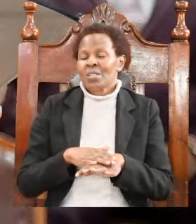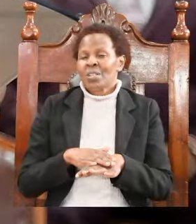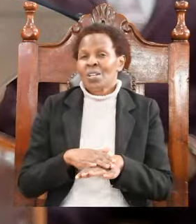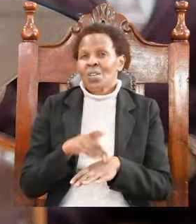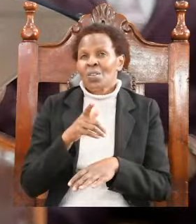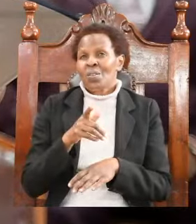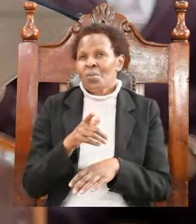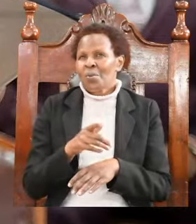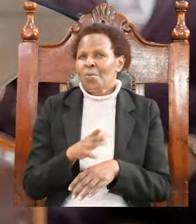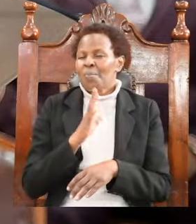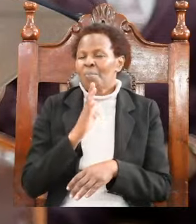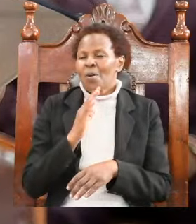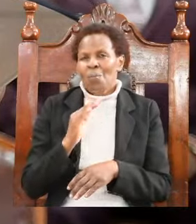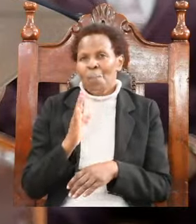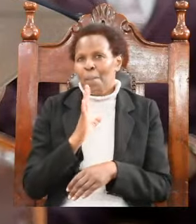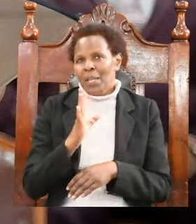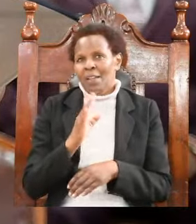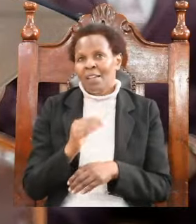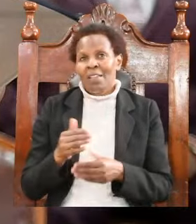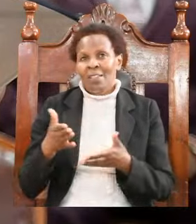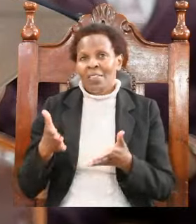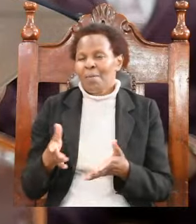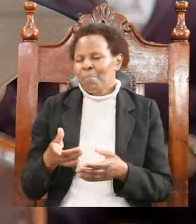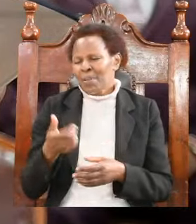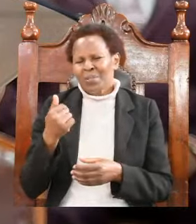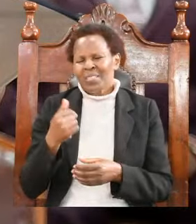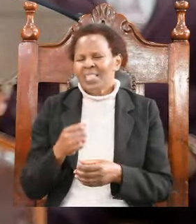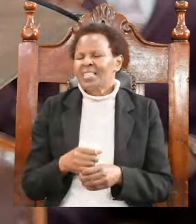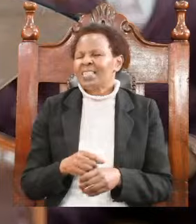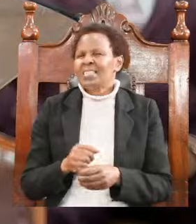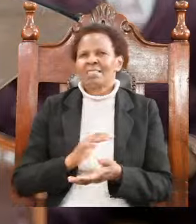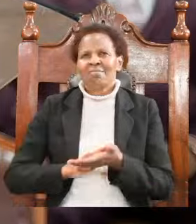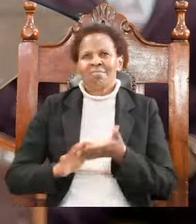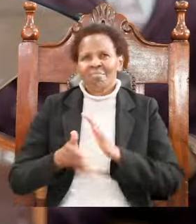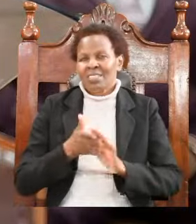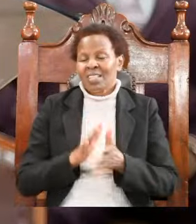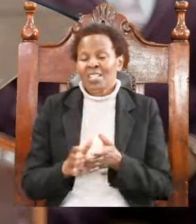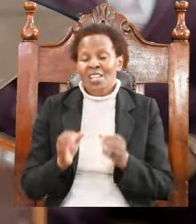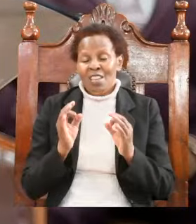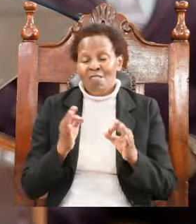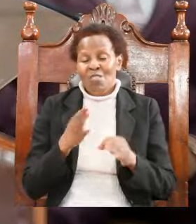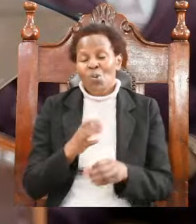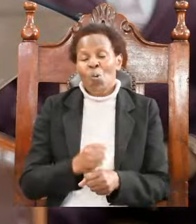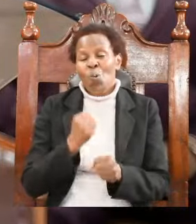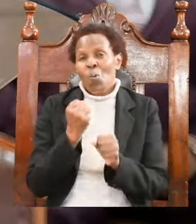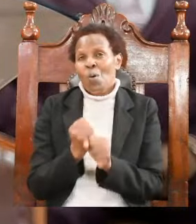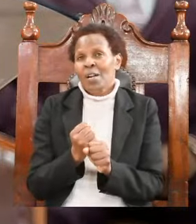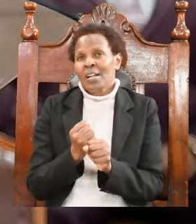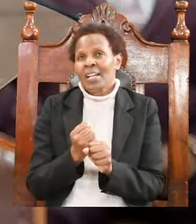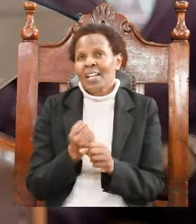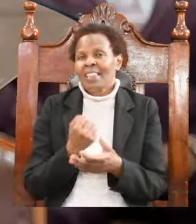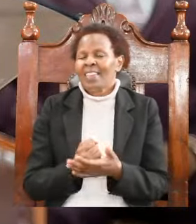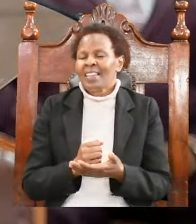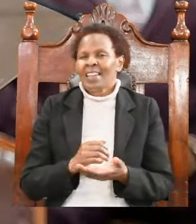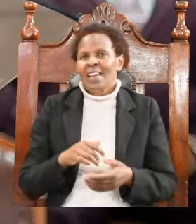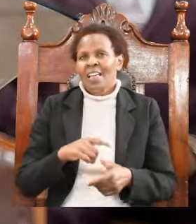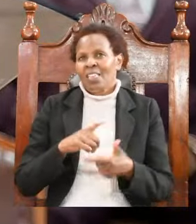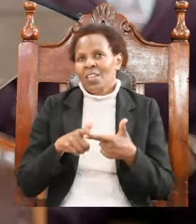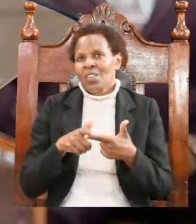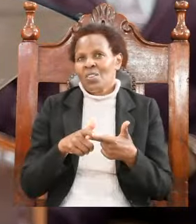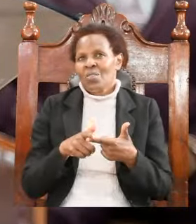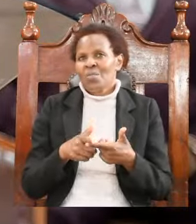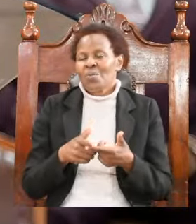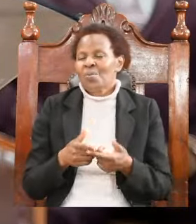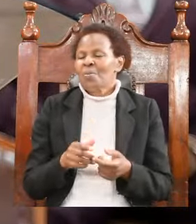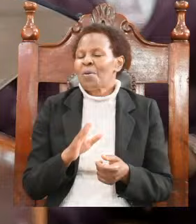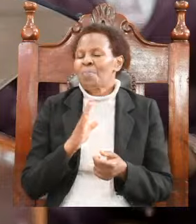be disqualified. Because it will be futile after we have labored all this time that we will be disqualified at the